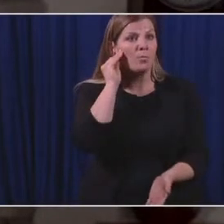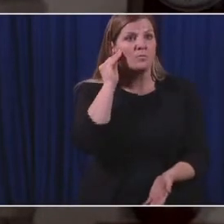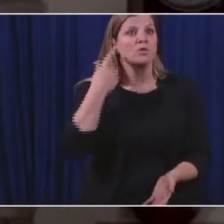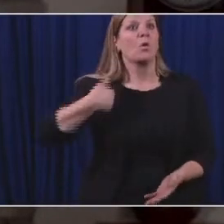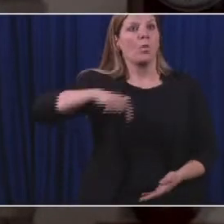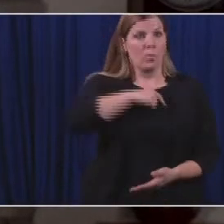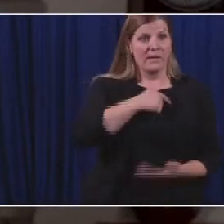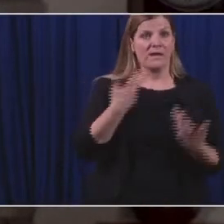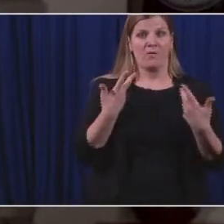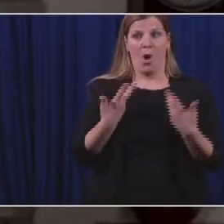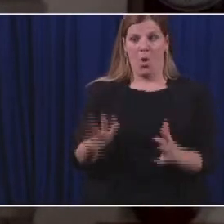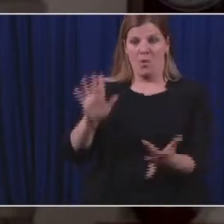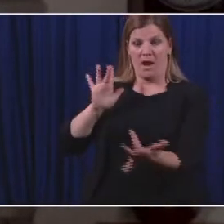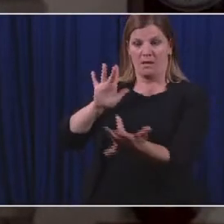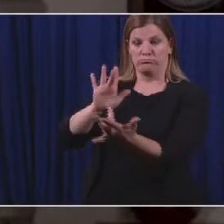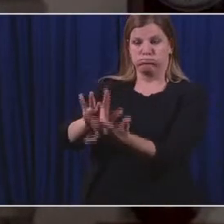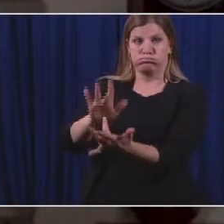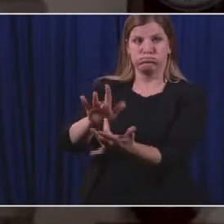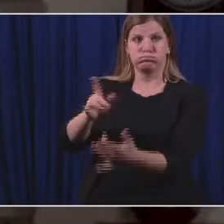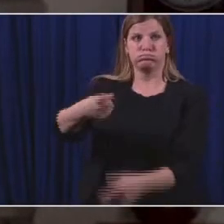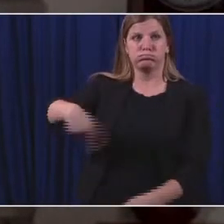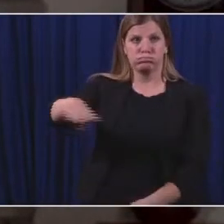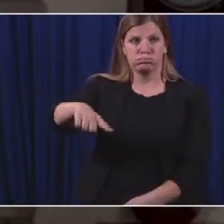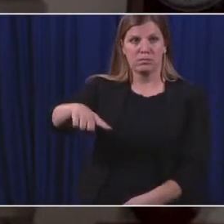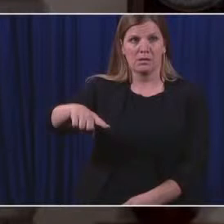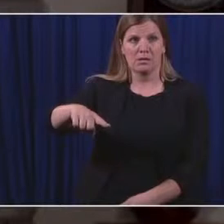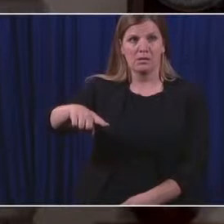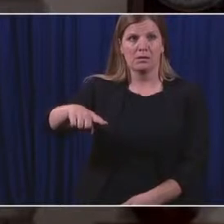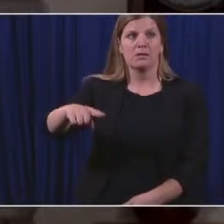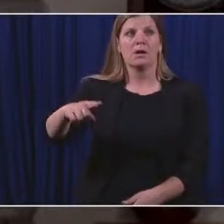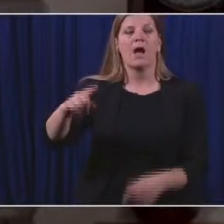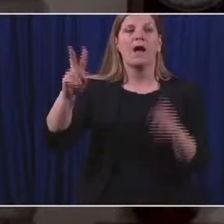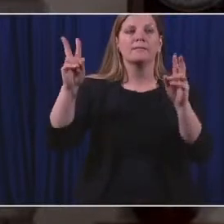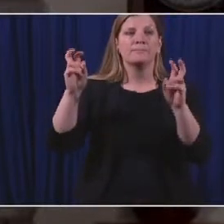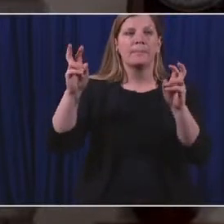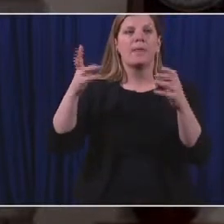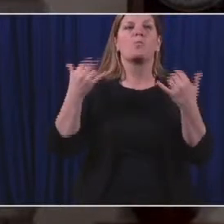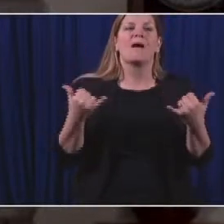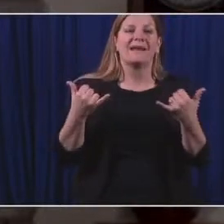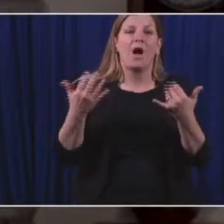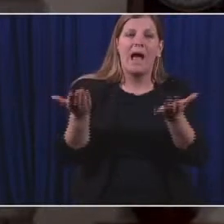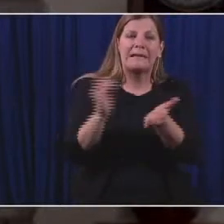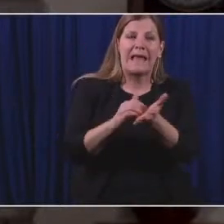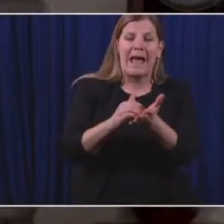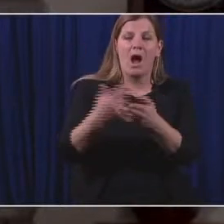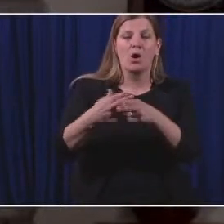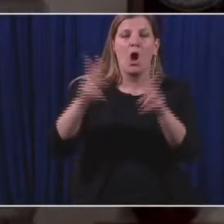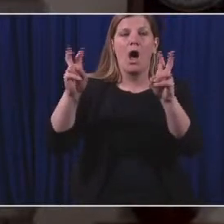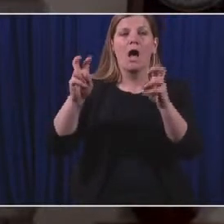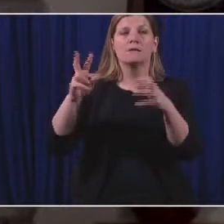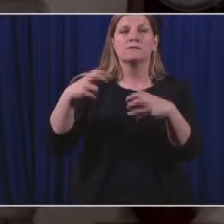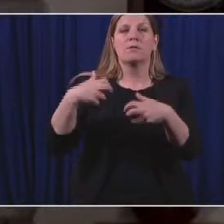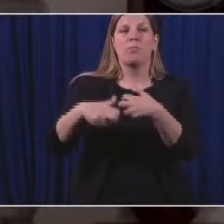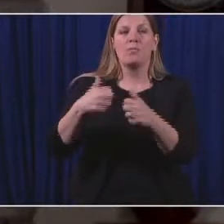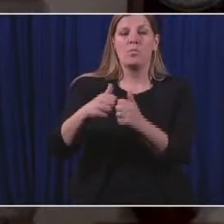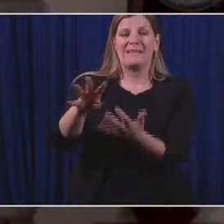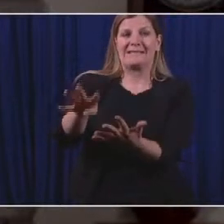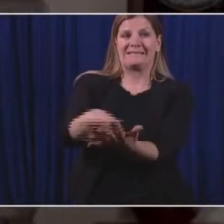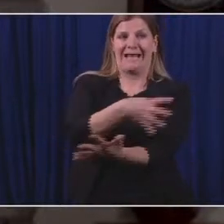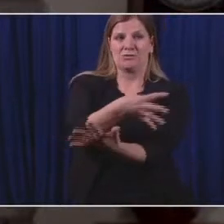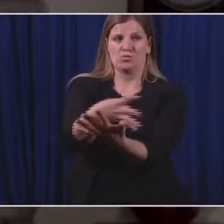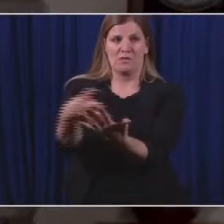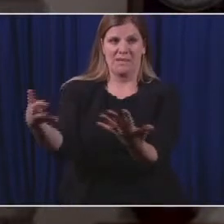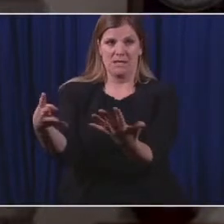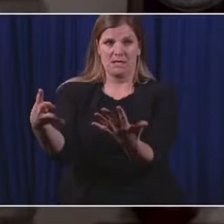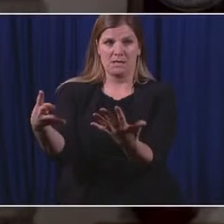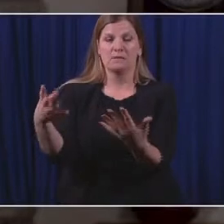contacted. And let me just use the term, this is a scheduling issue at this point. And so these four pharmaceutical